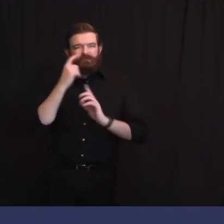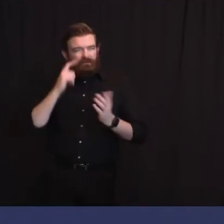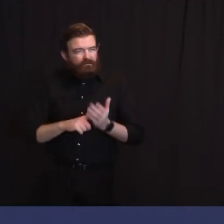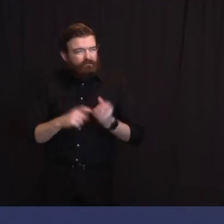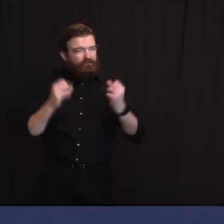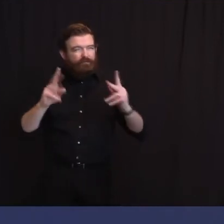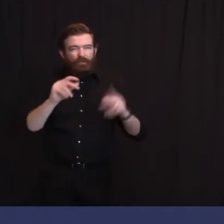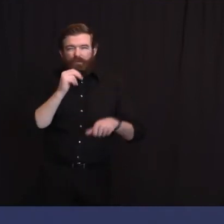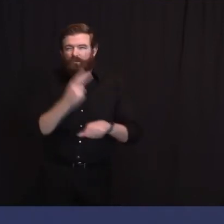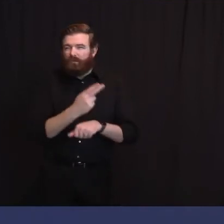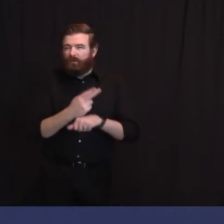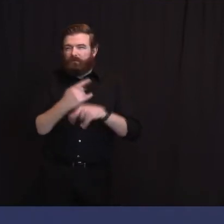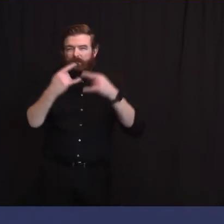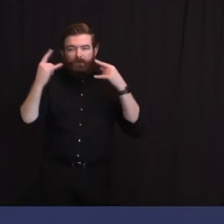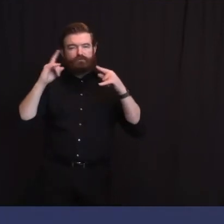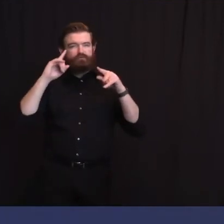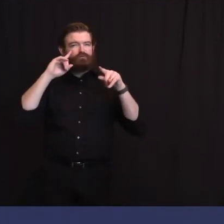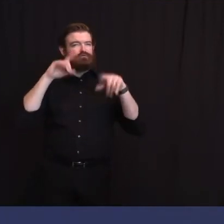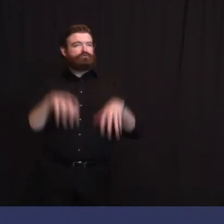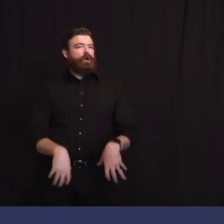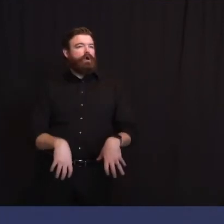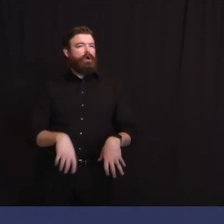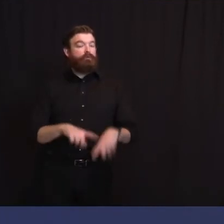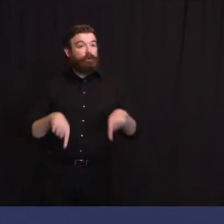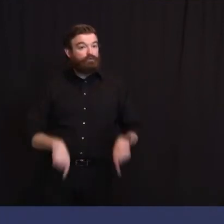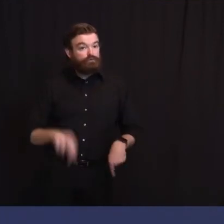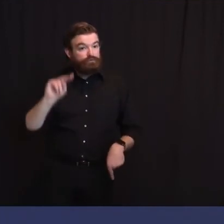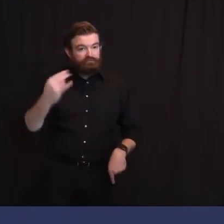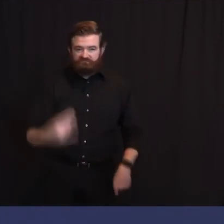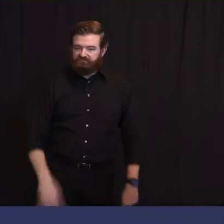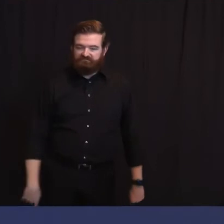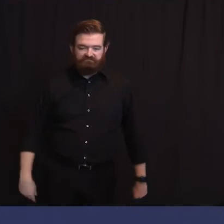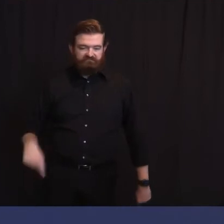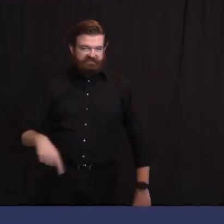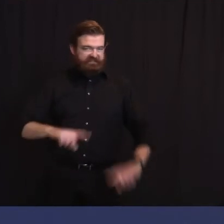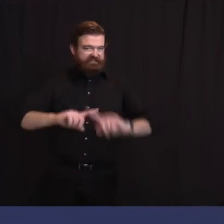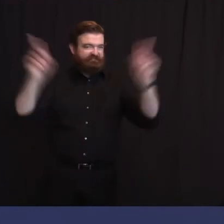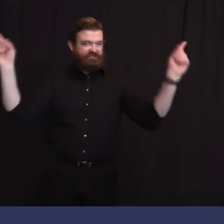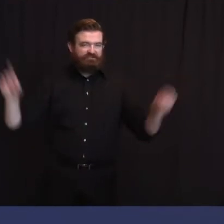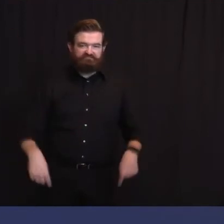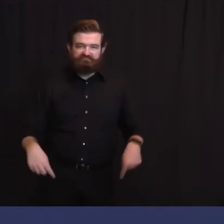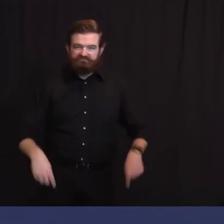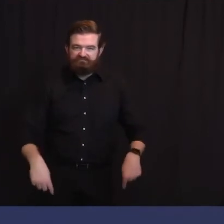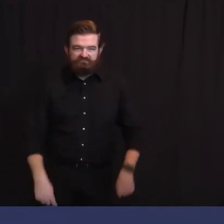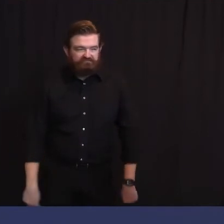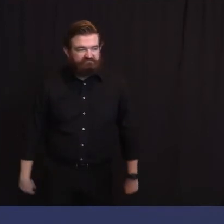for the most part, that is not true in New Jersey. That is not true. And that's partly why the